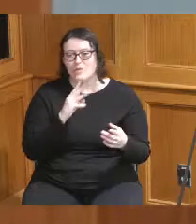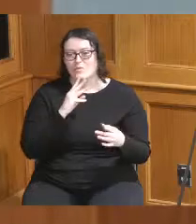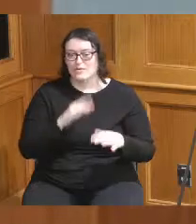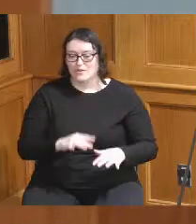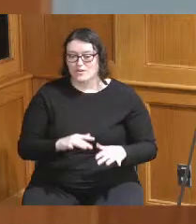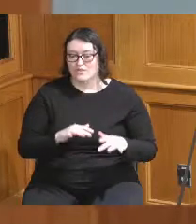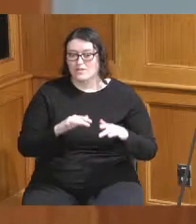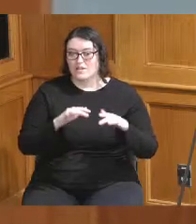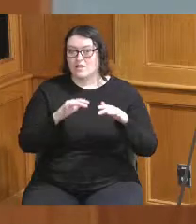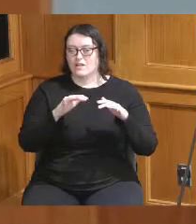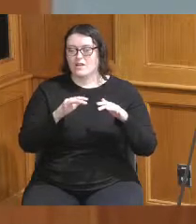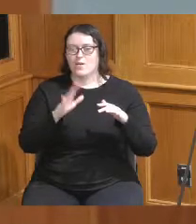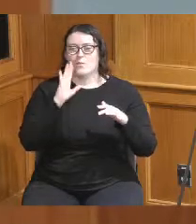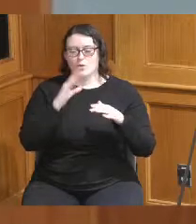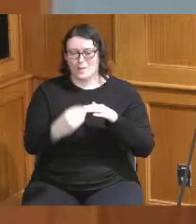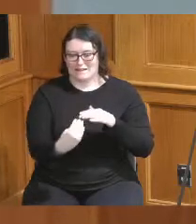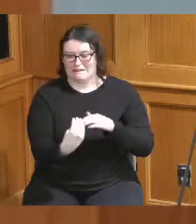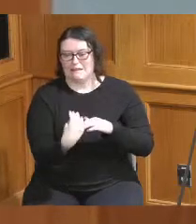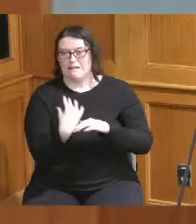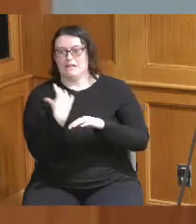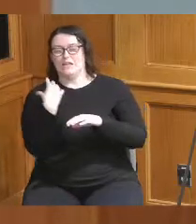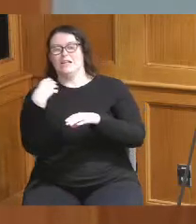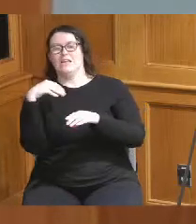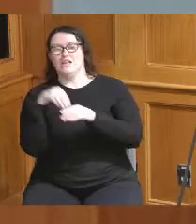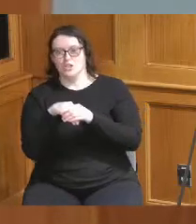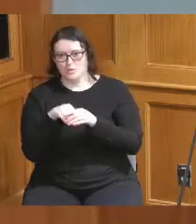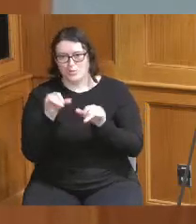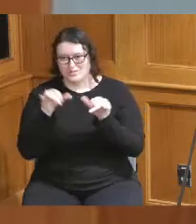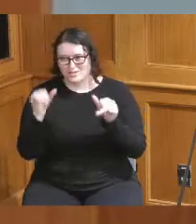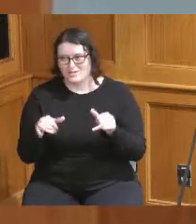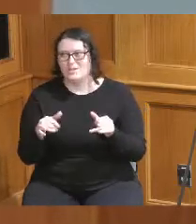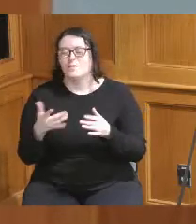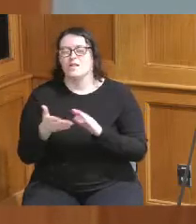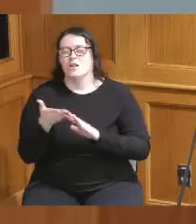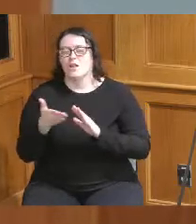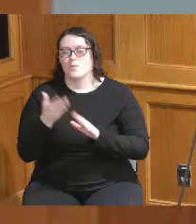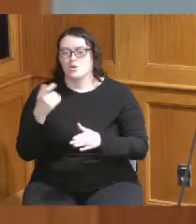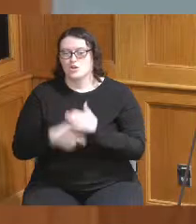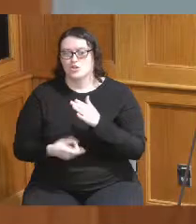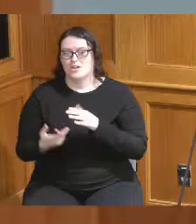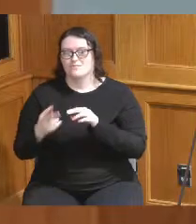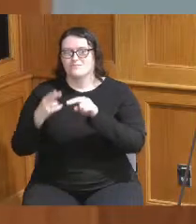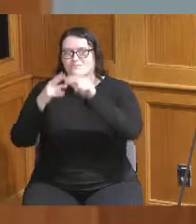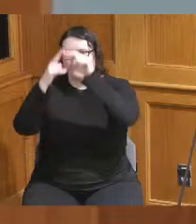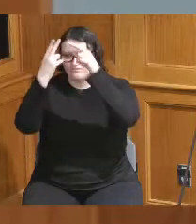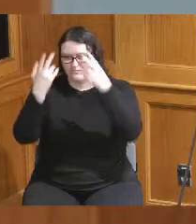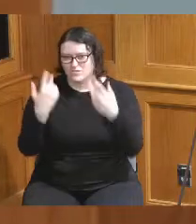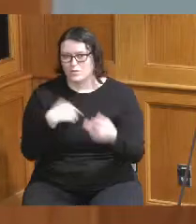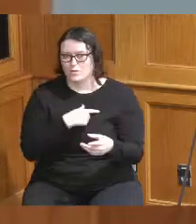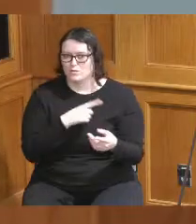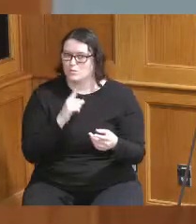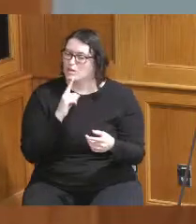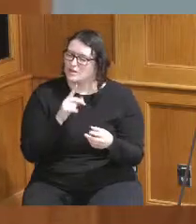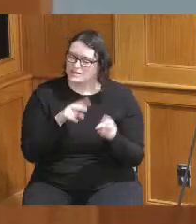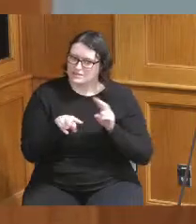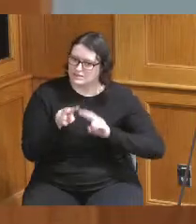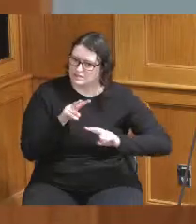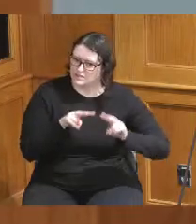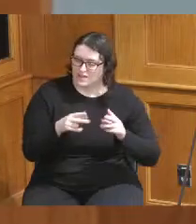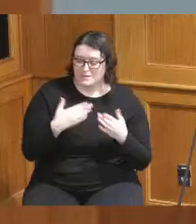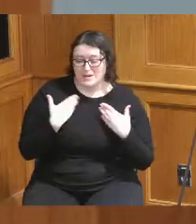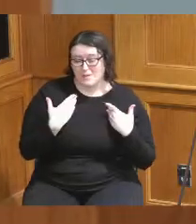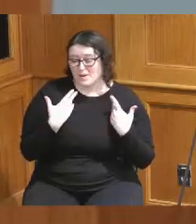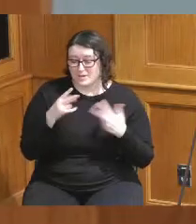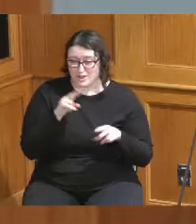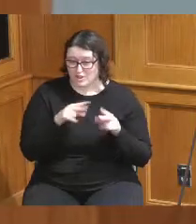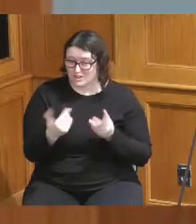then that comes back into our system, driving up our operational costs. So we really looked hard. We're happy to look again and